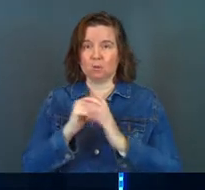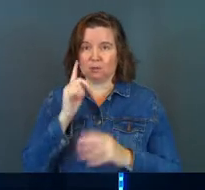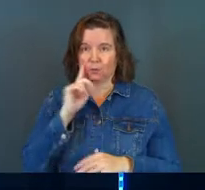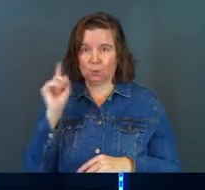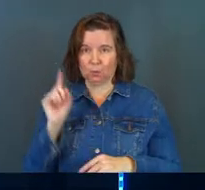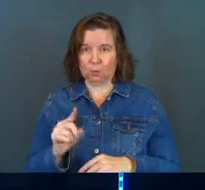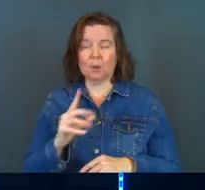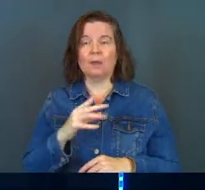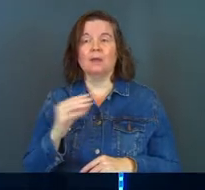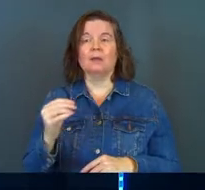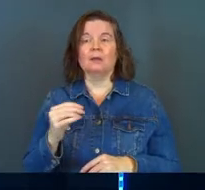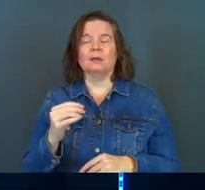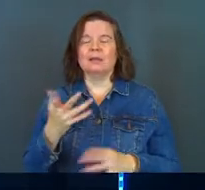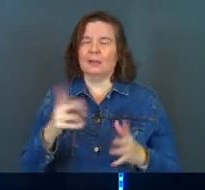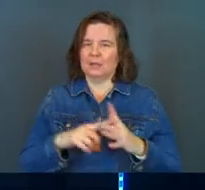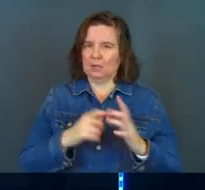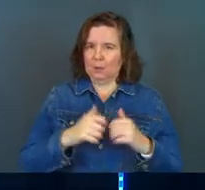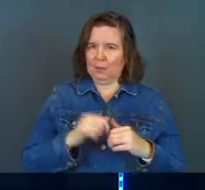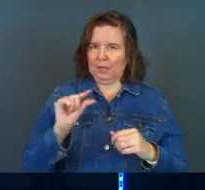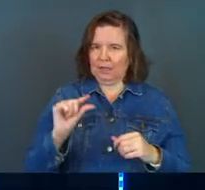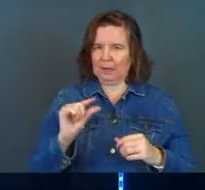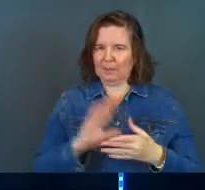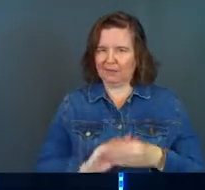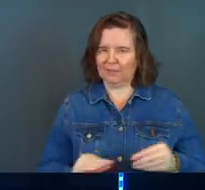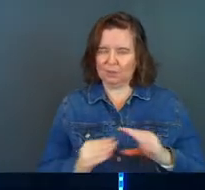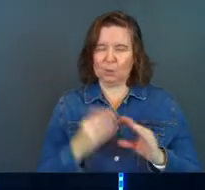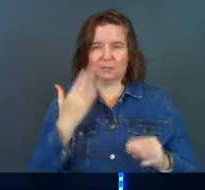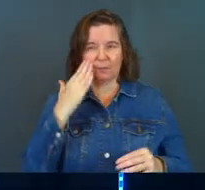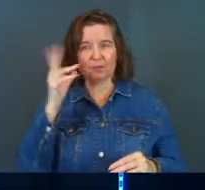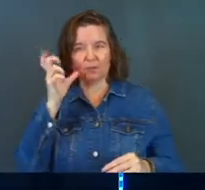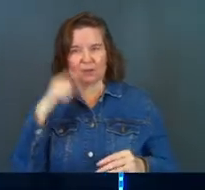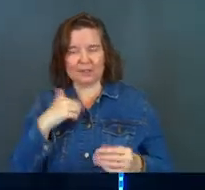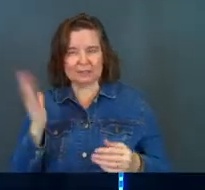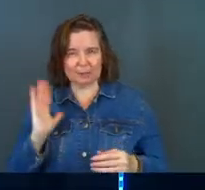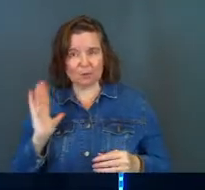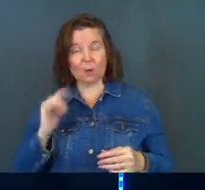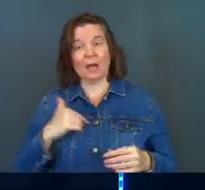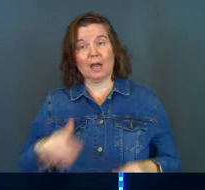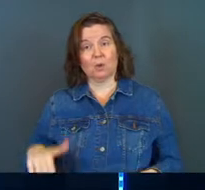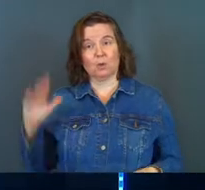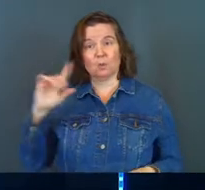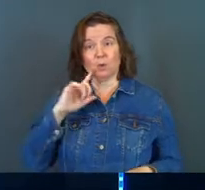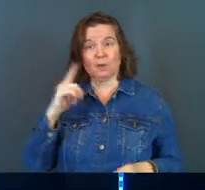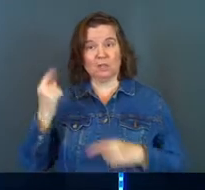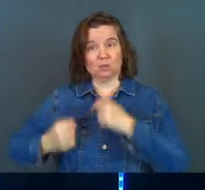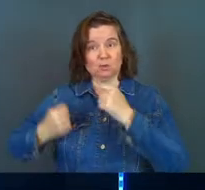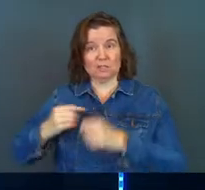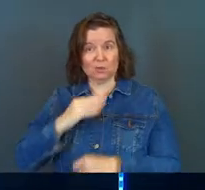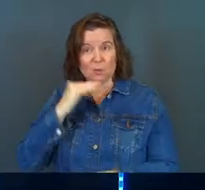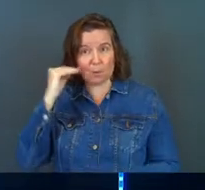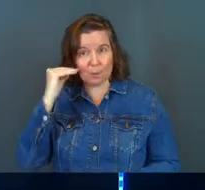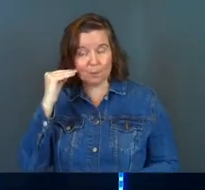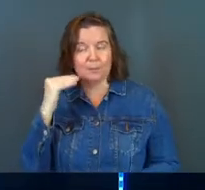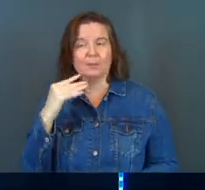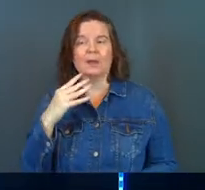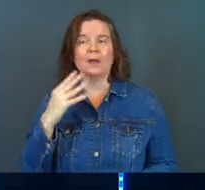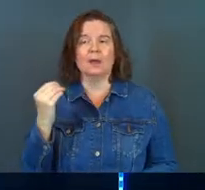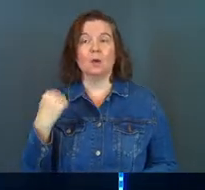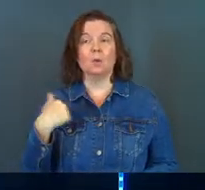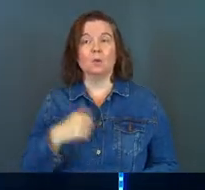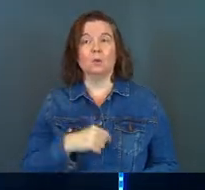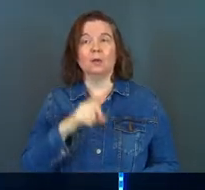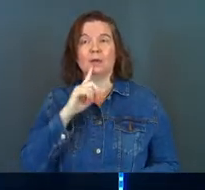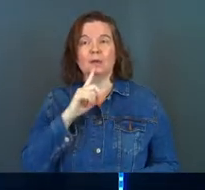for you, and let me start with a little bit of a story. Some of you guys have heard this before. I grew up in a really traditional home, and